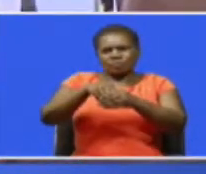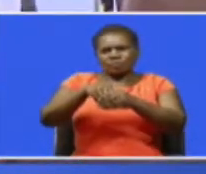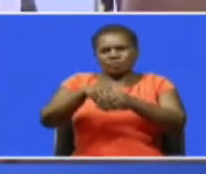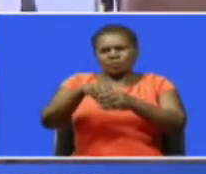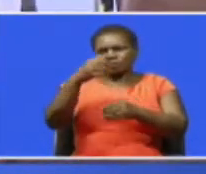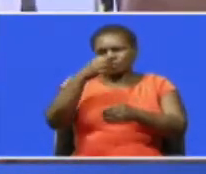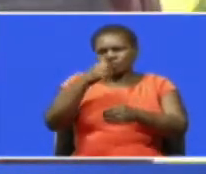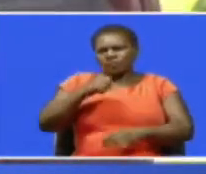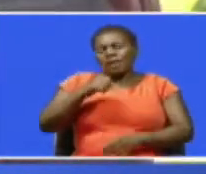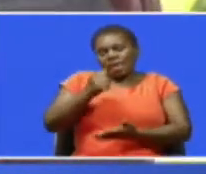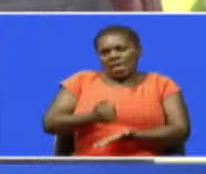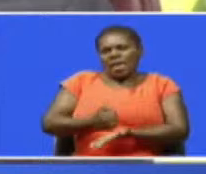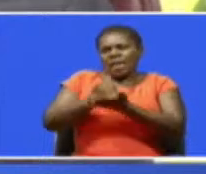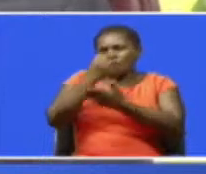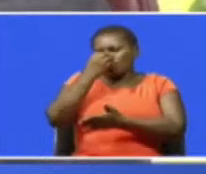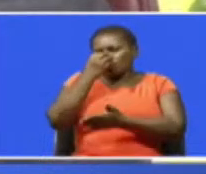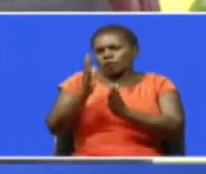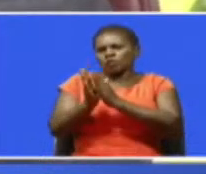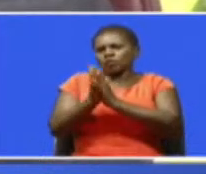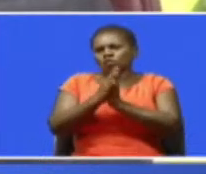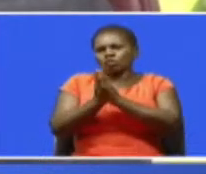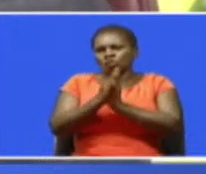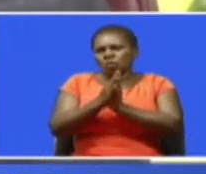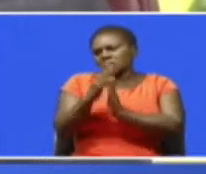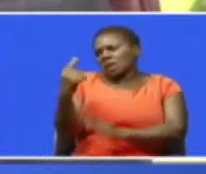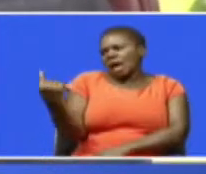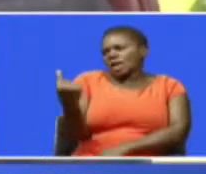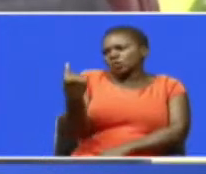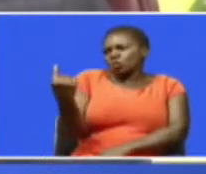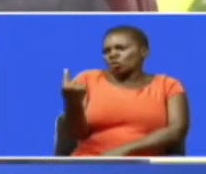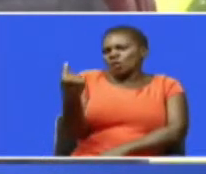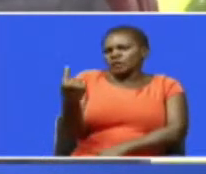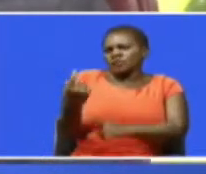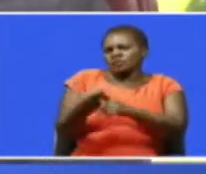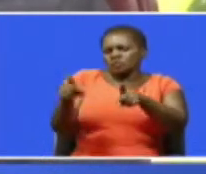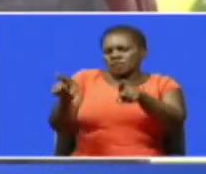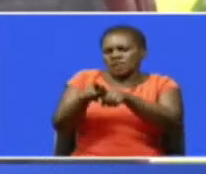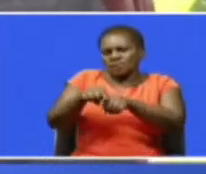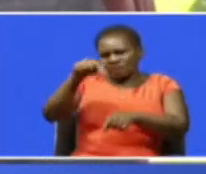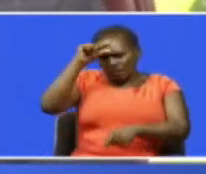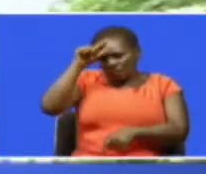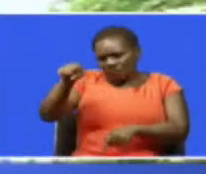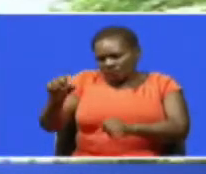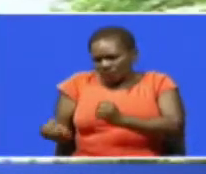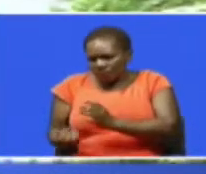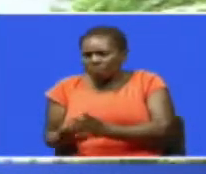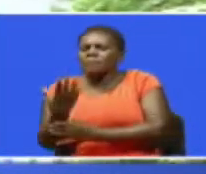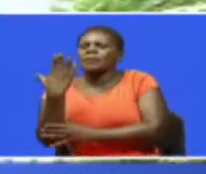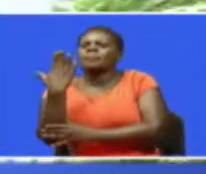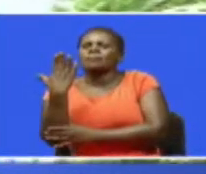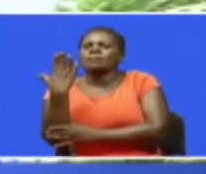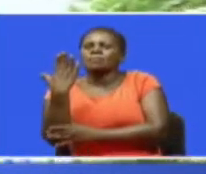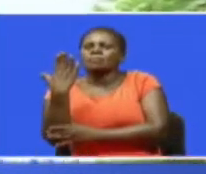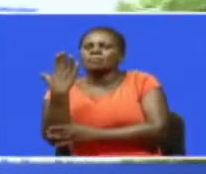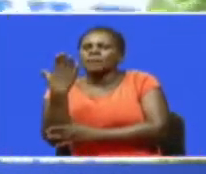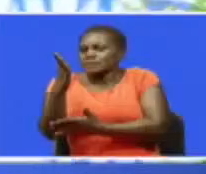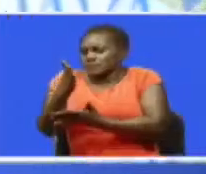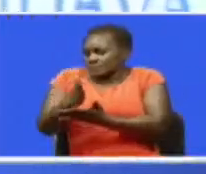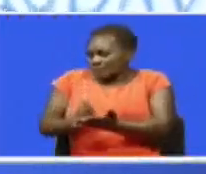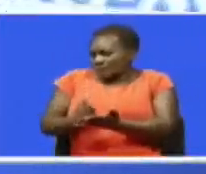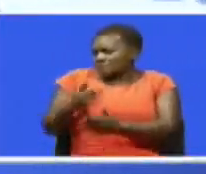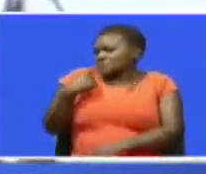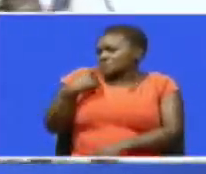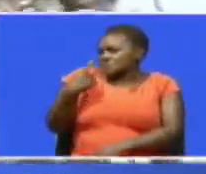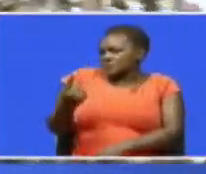president's sympathy card through the narrative of being isolated from the same government he co-founded. Some